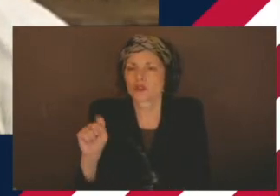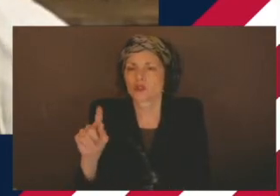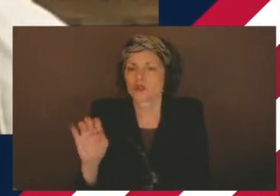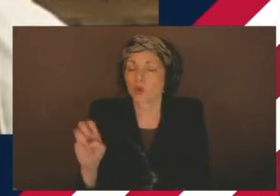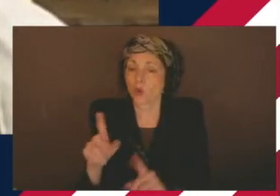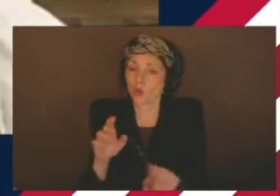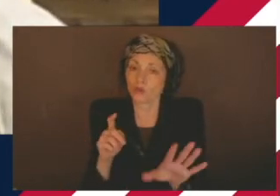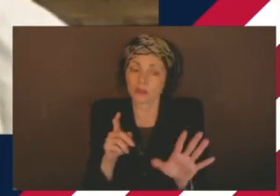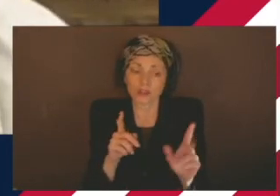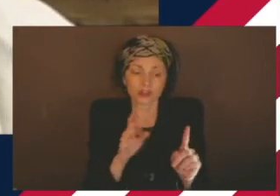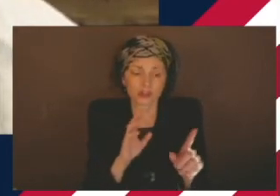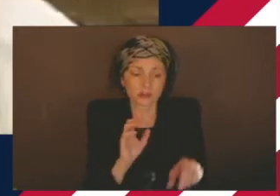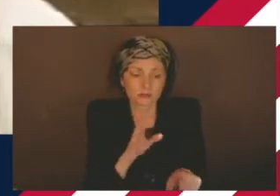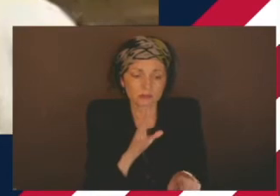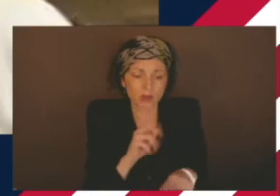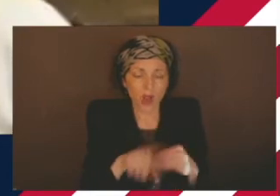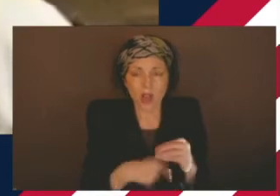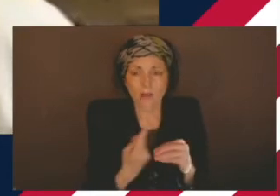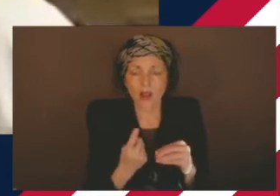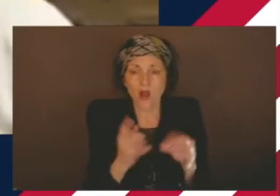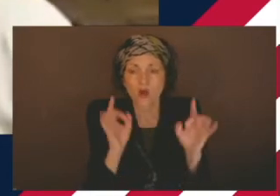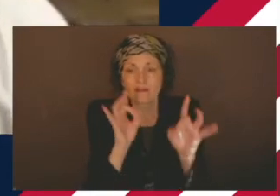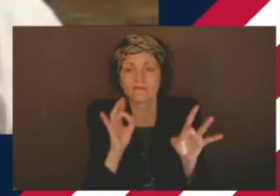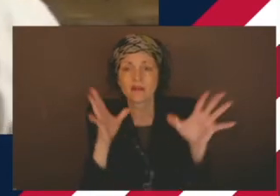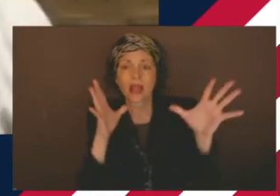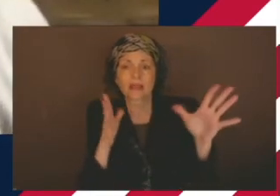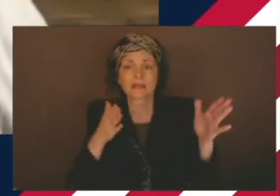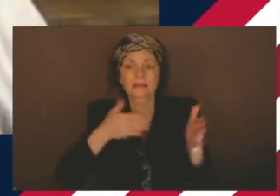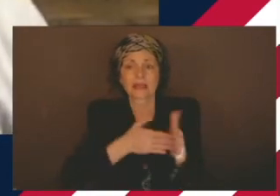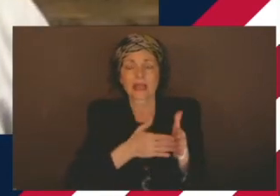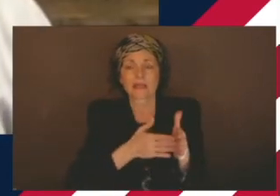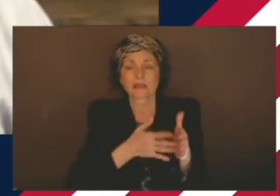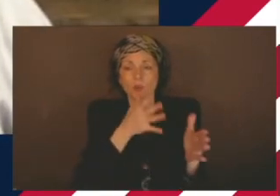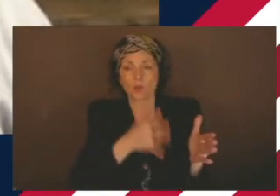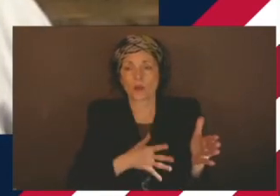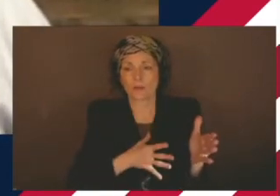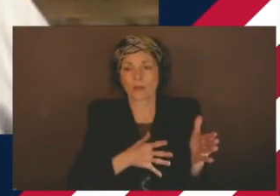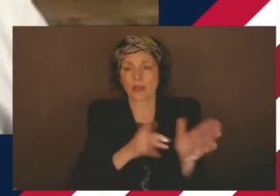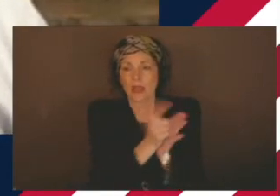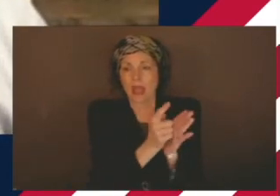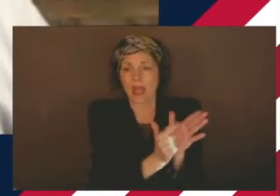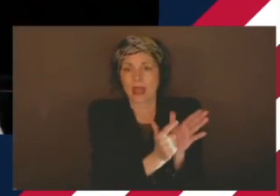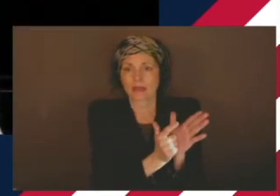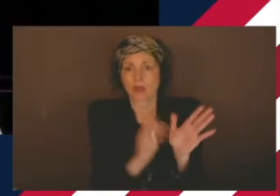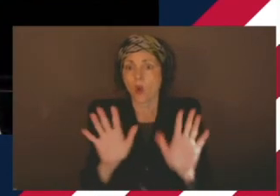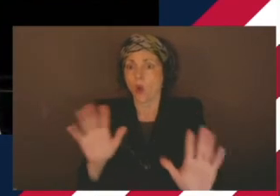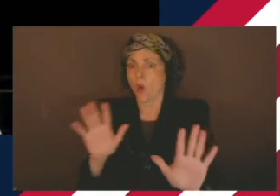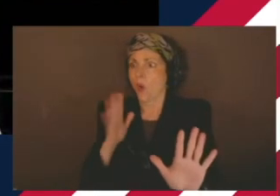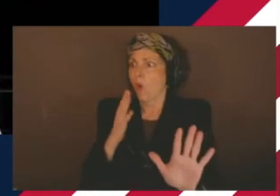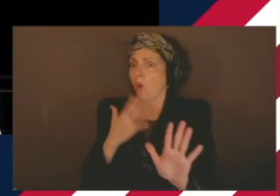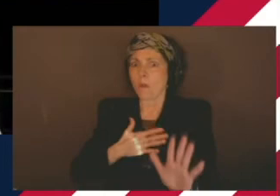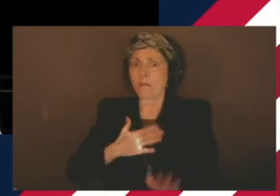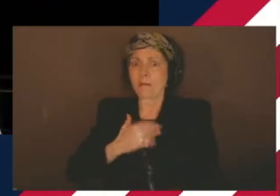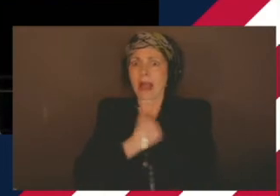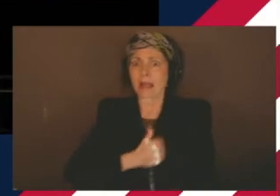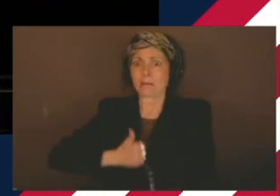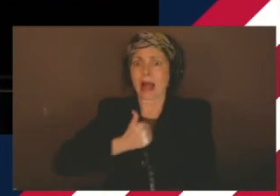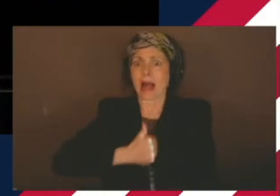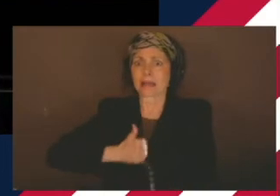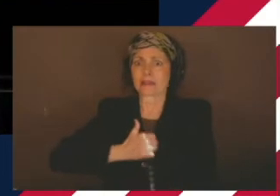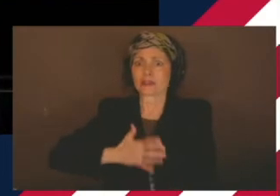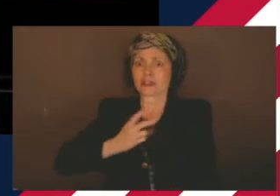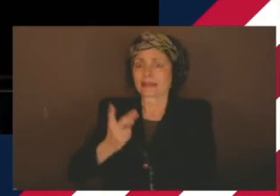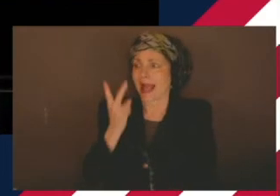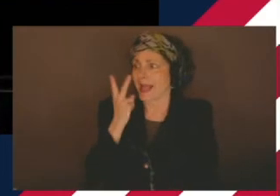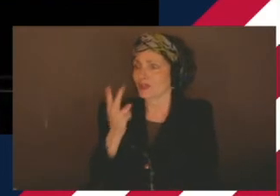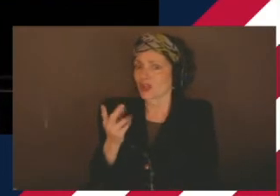opportunity to testify if that was your pleasure. Yes, my apologies, Dr. Rose. I saw you there, but I thought that you